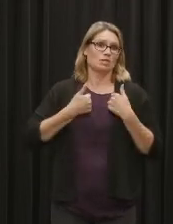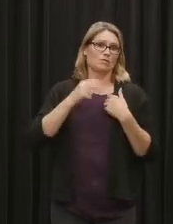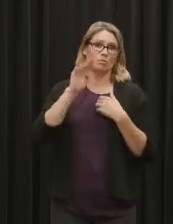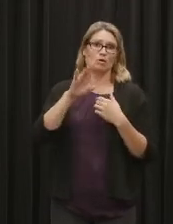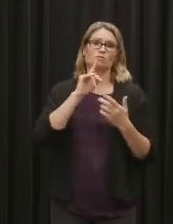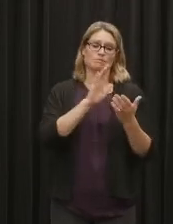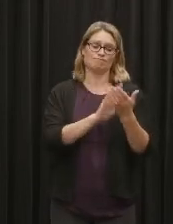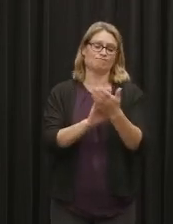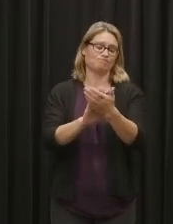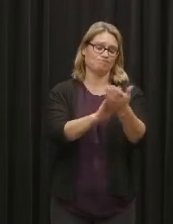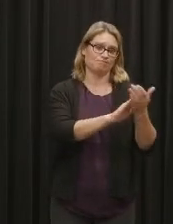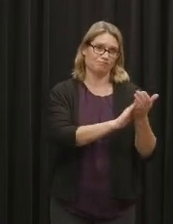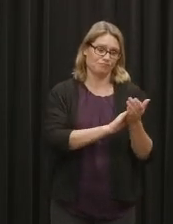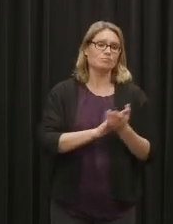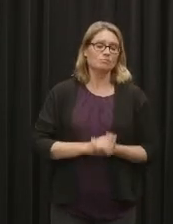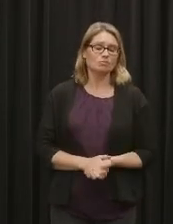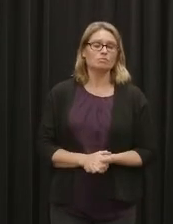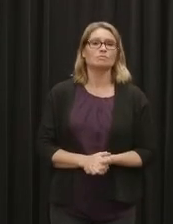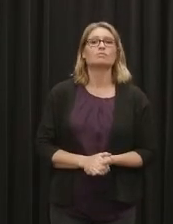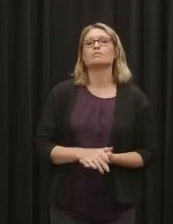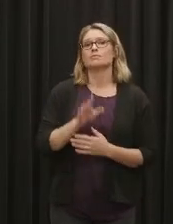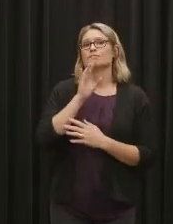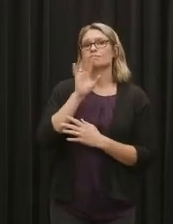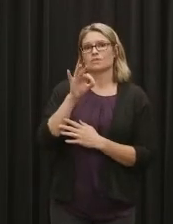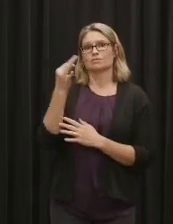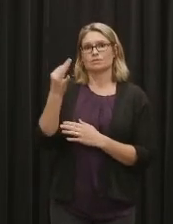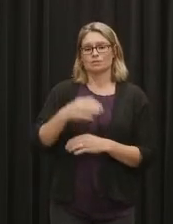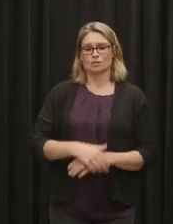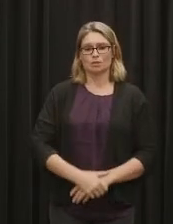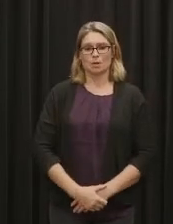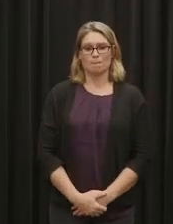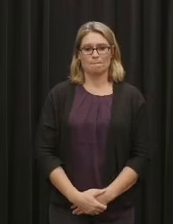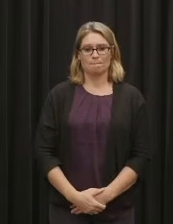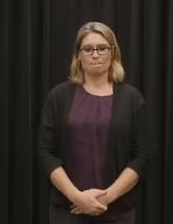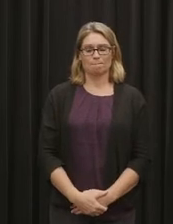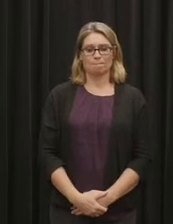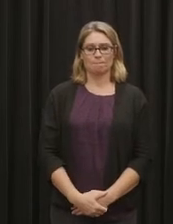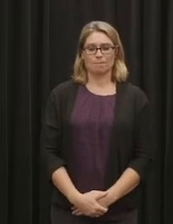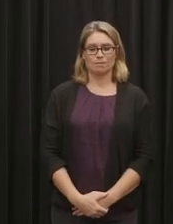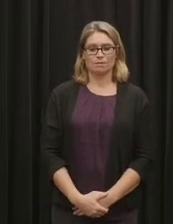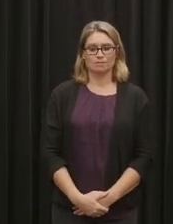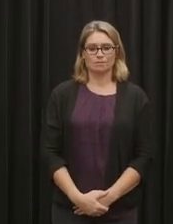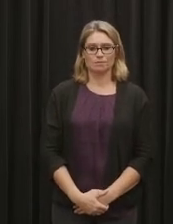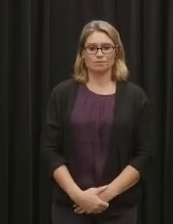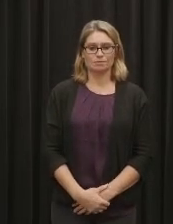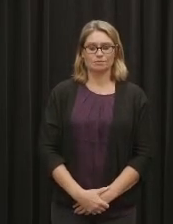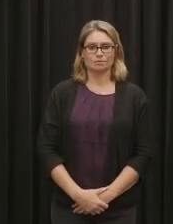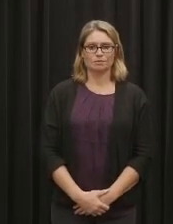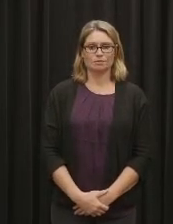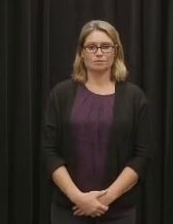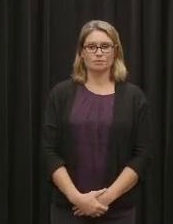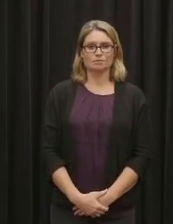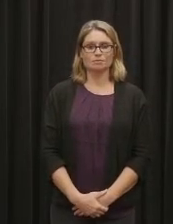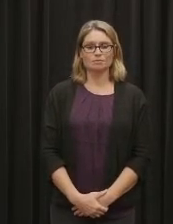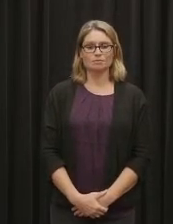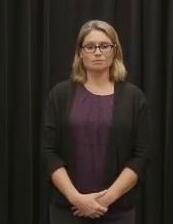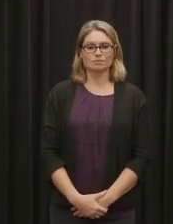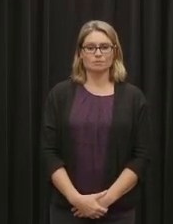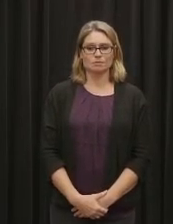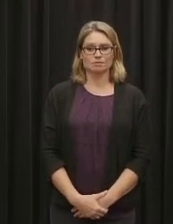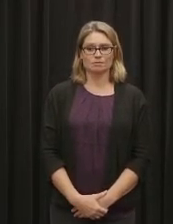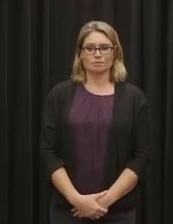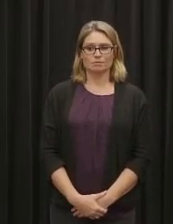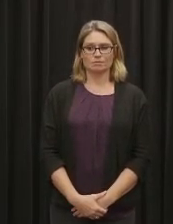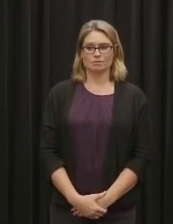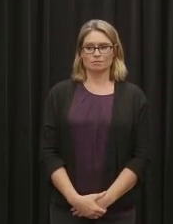have been doing. Aujourd'hui, j'annonce qu'il y a 4... Today, there are 4 new confirmed cases of COVID-19 in New